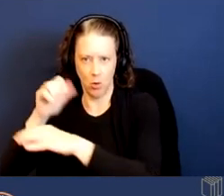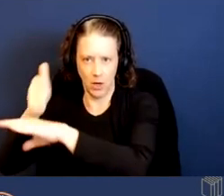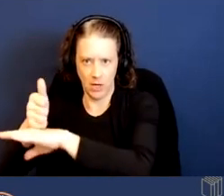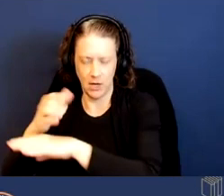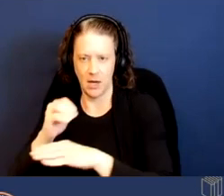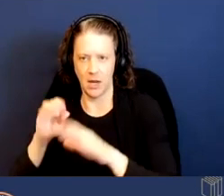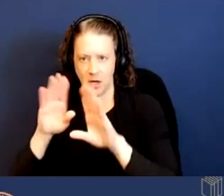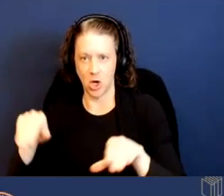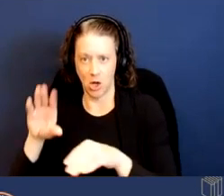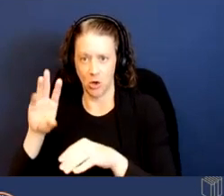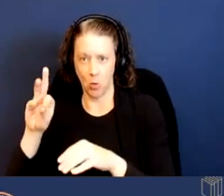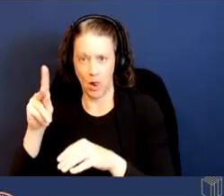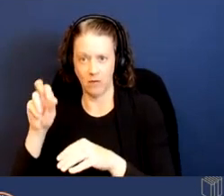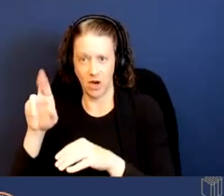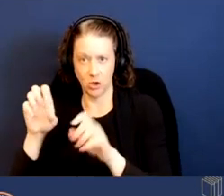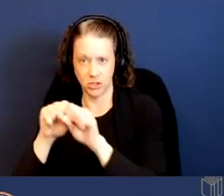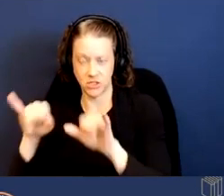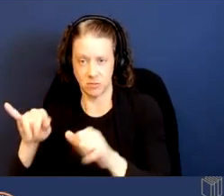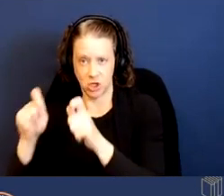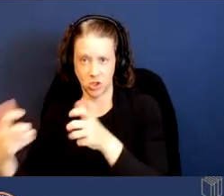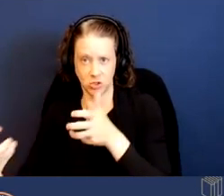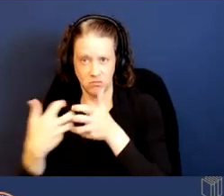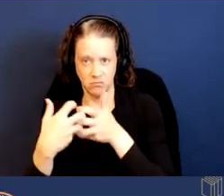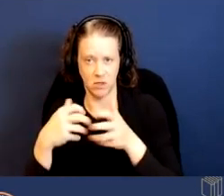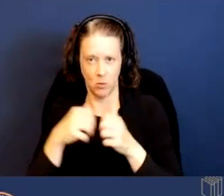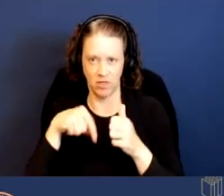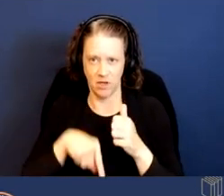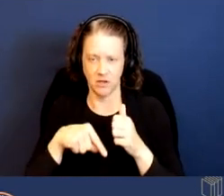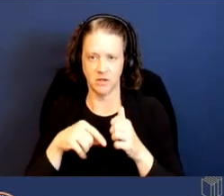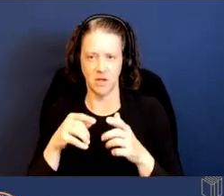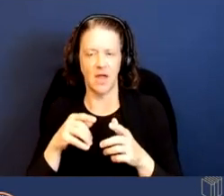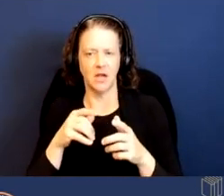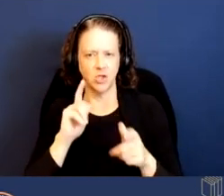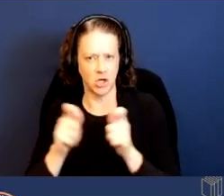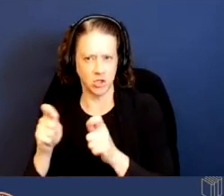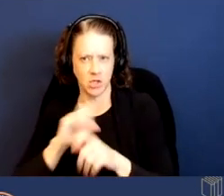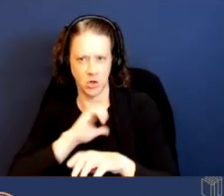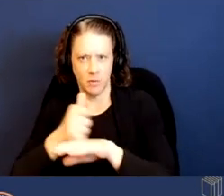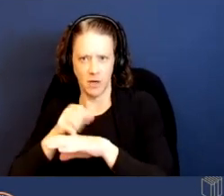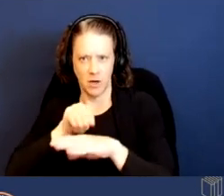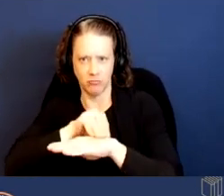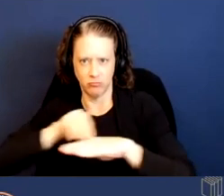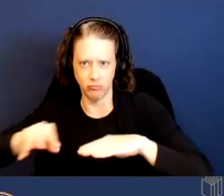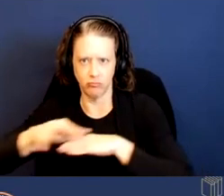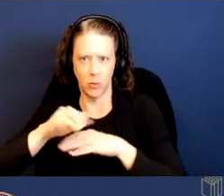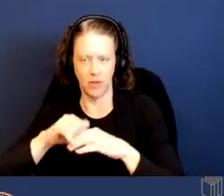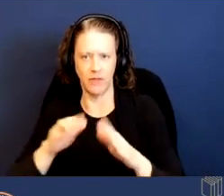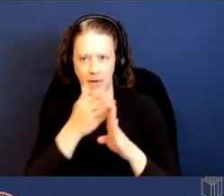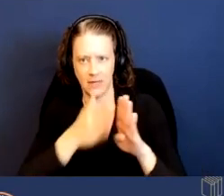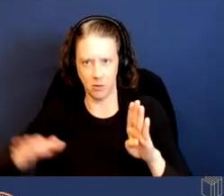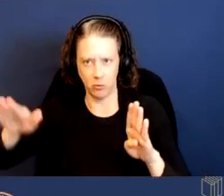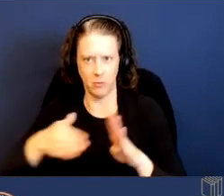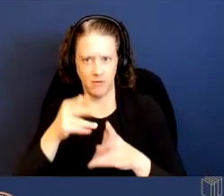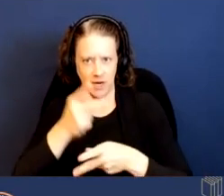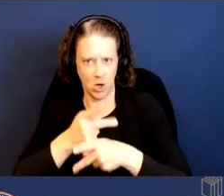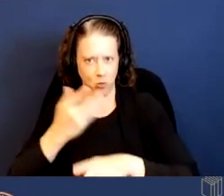welfare system changes, and changes implemented through the continuum of care reform as well. So that's